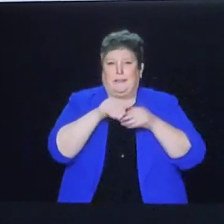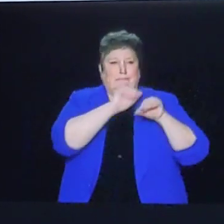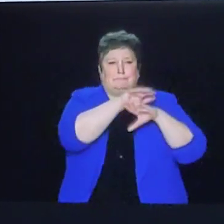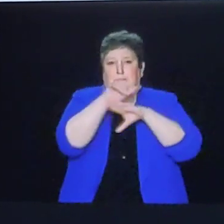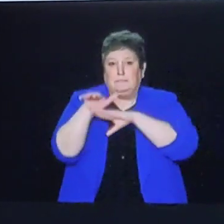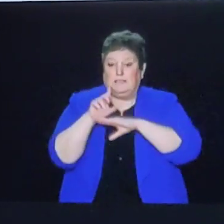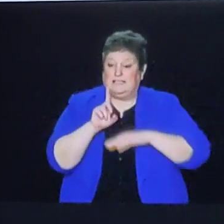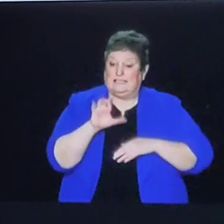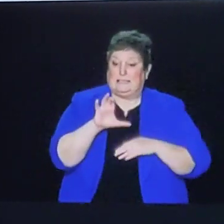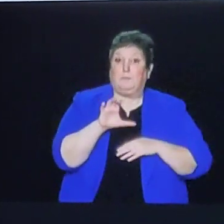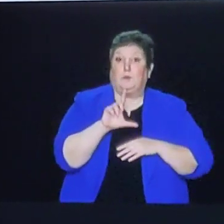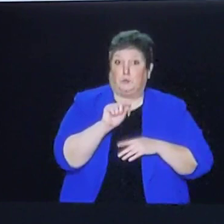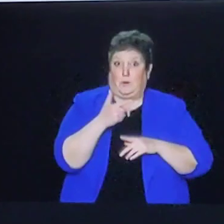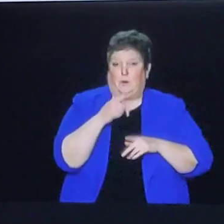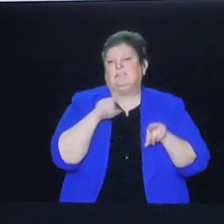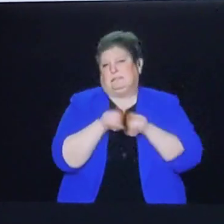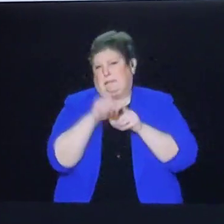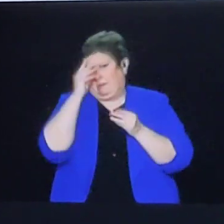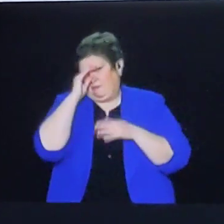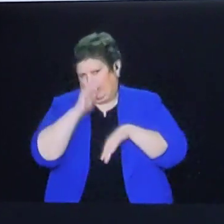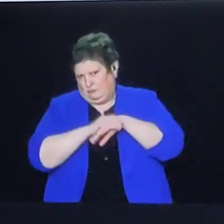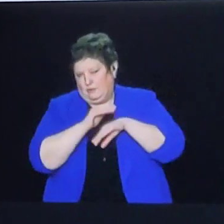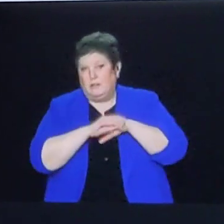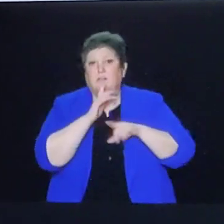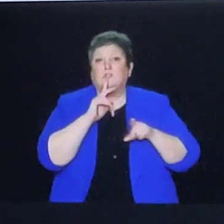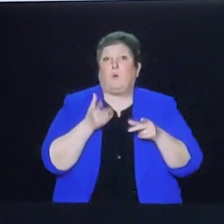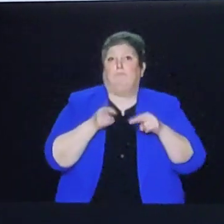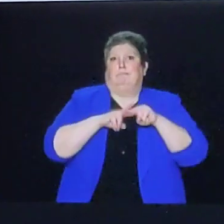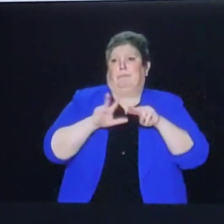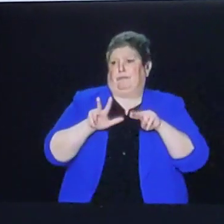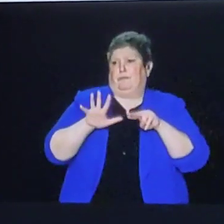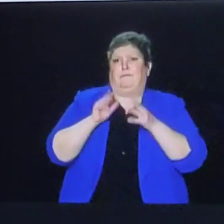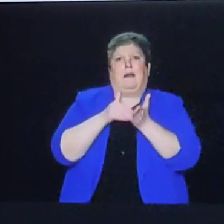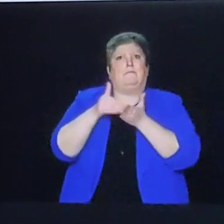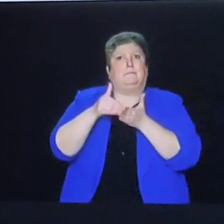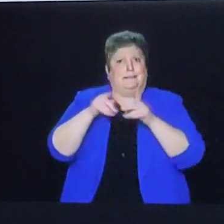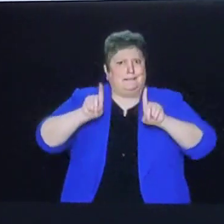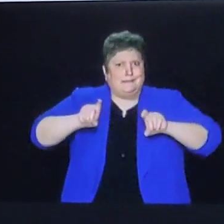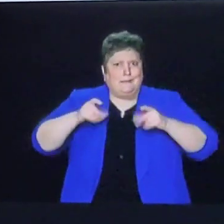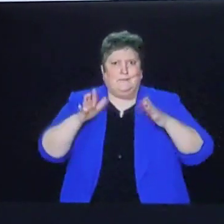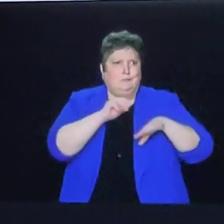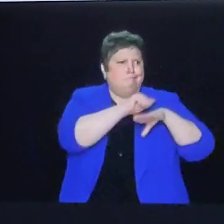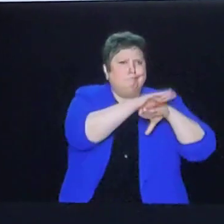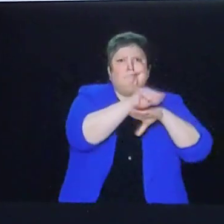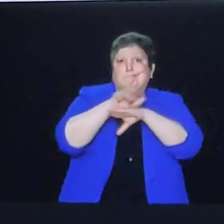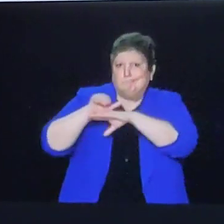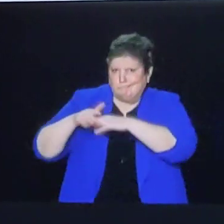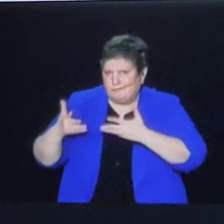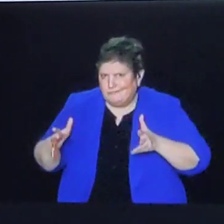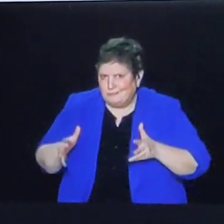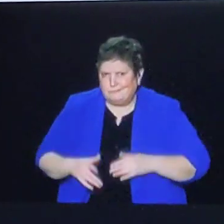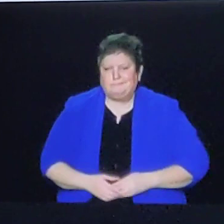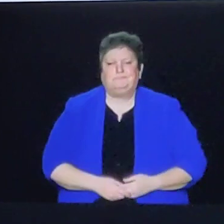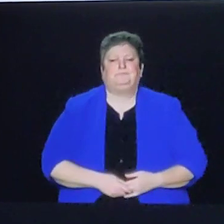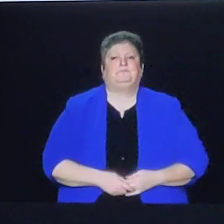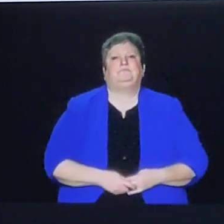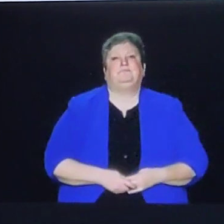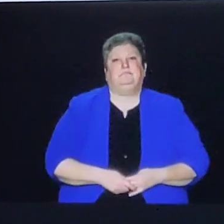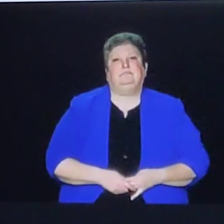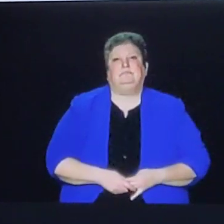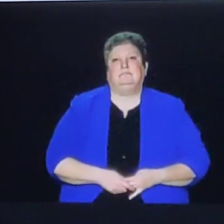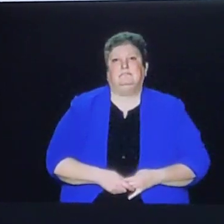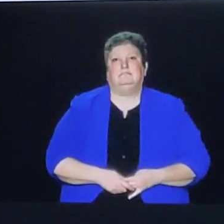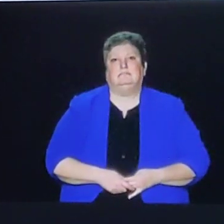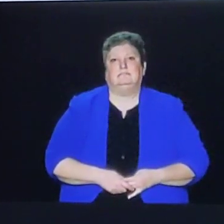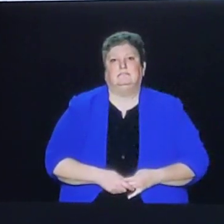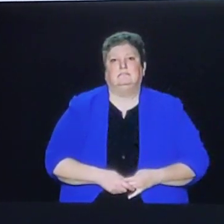only, an additional 35 million tests were delivered to provinces and territories. Today, I'm pleased